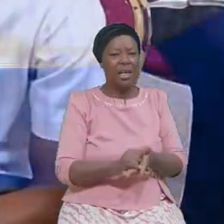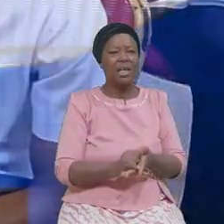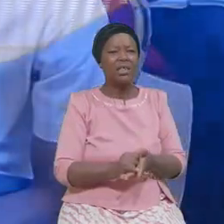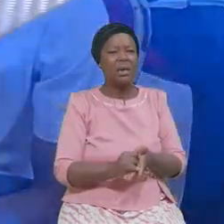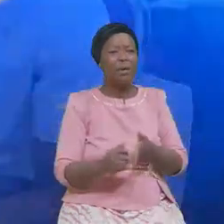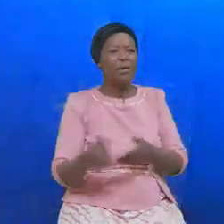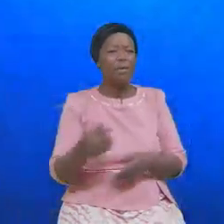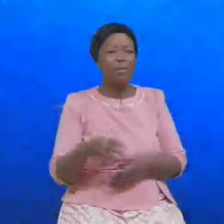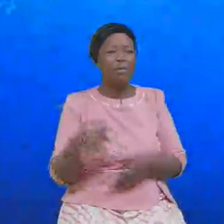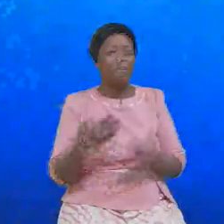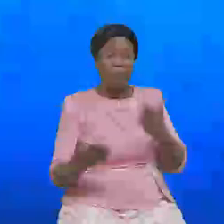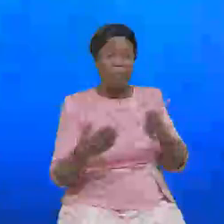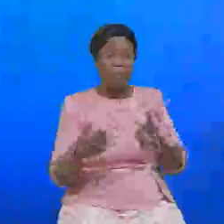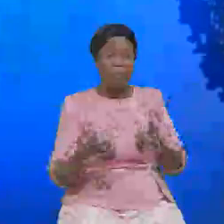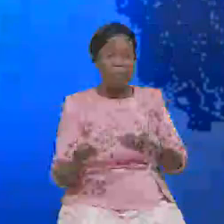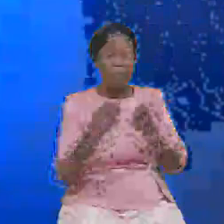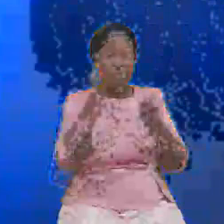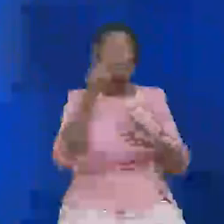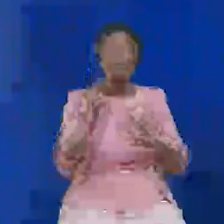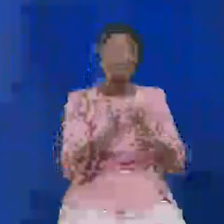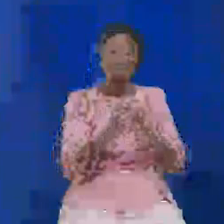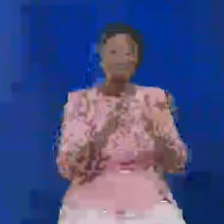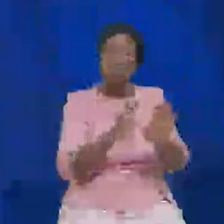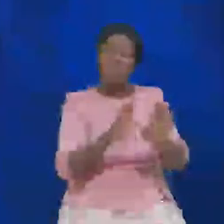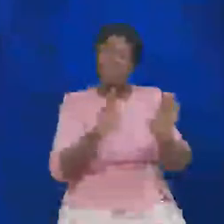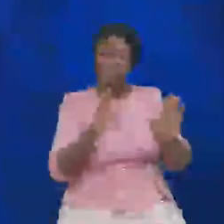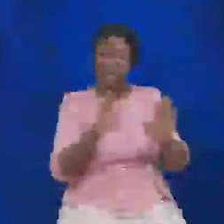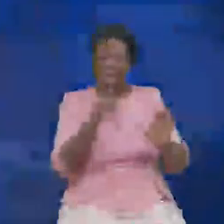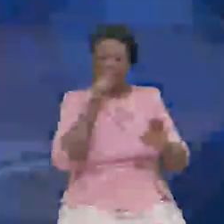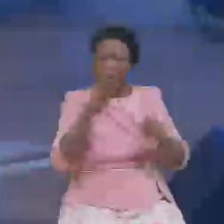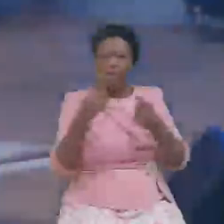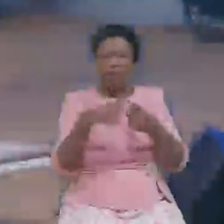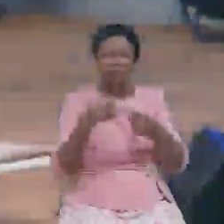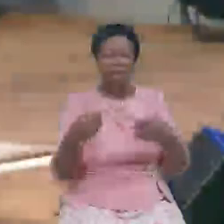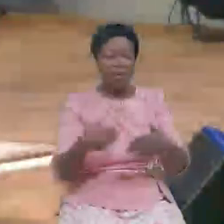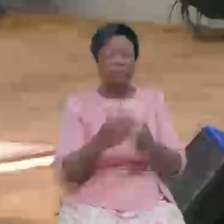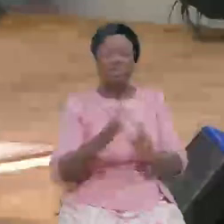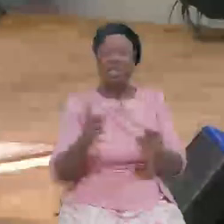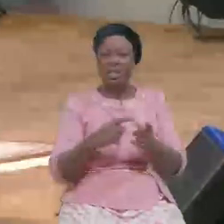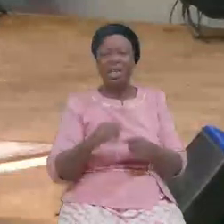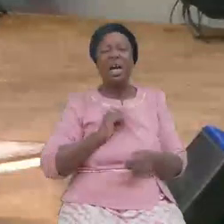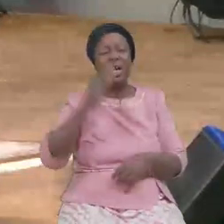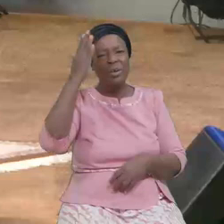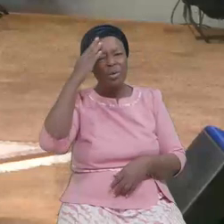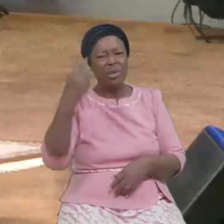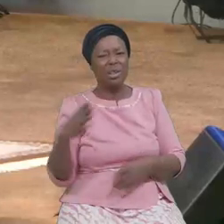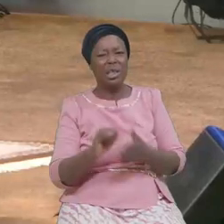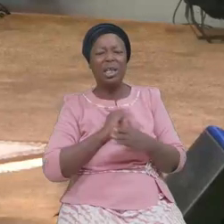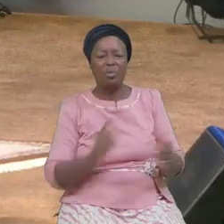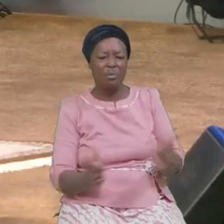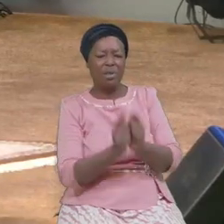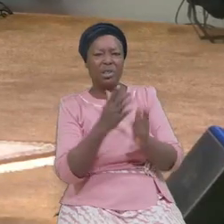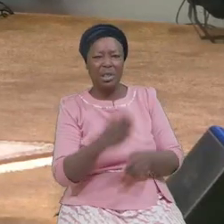you without fear. I'm going to the office. I know the thing I will meet